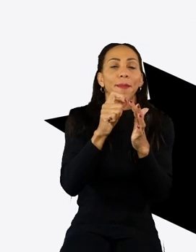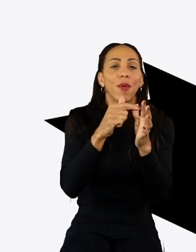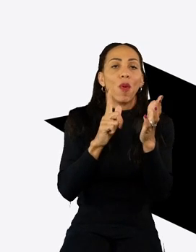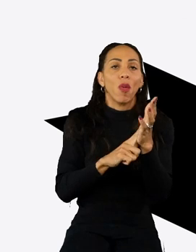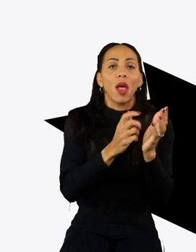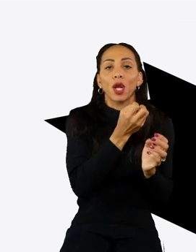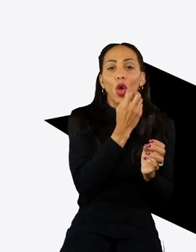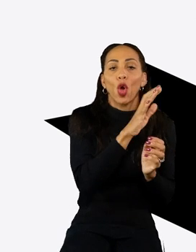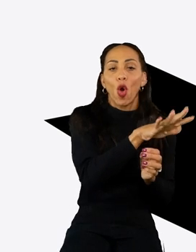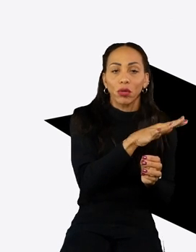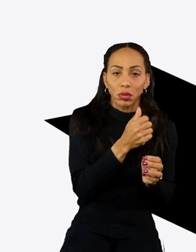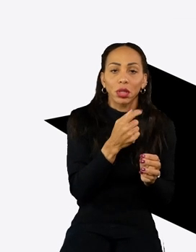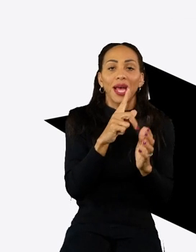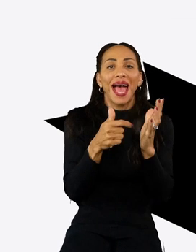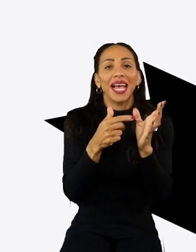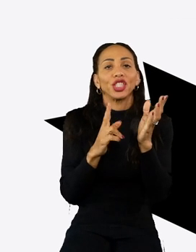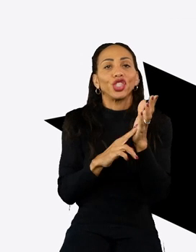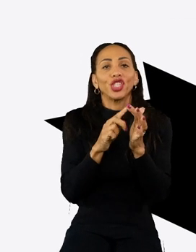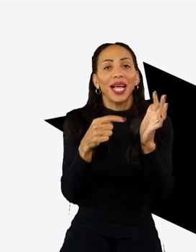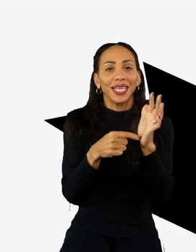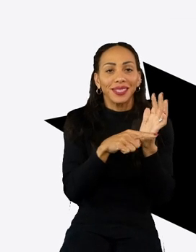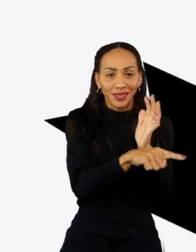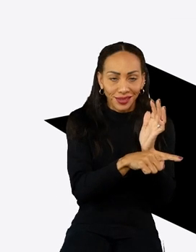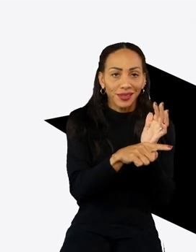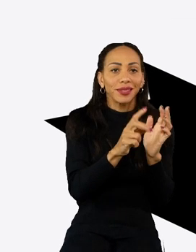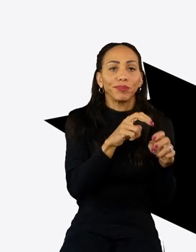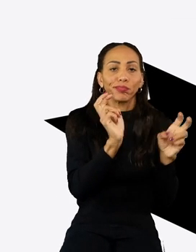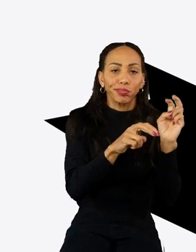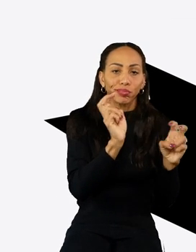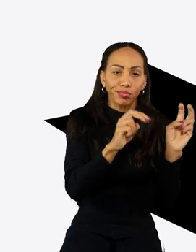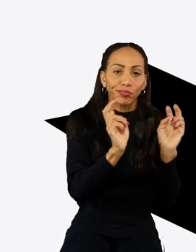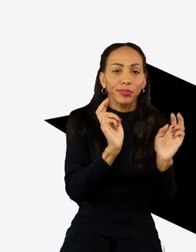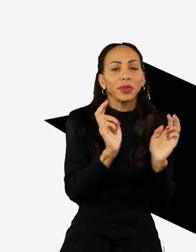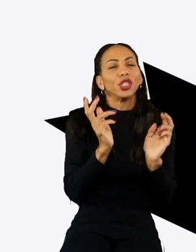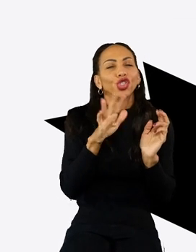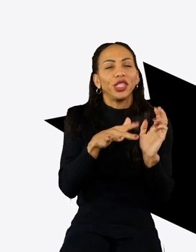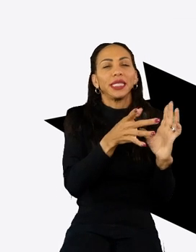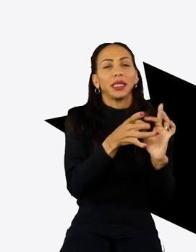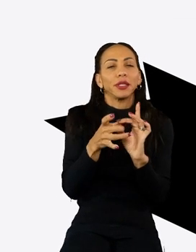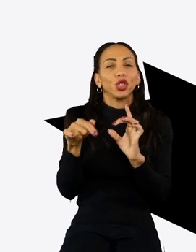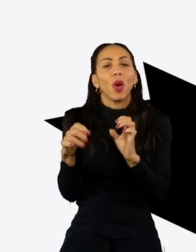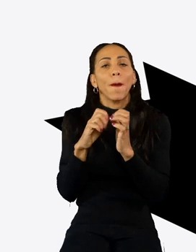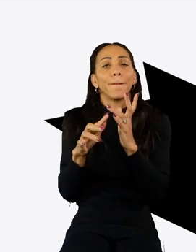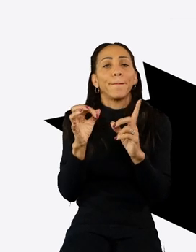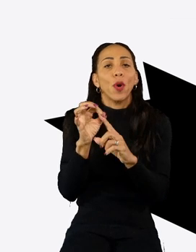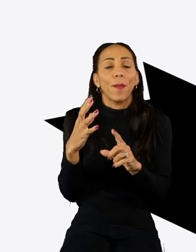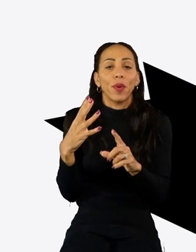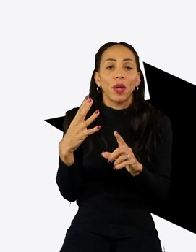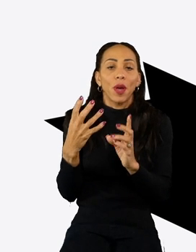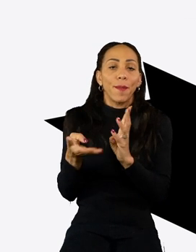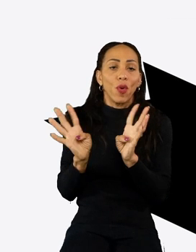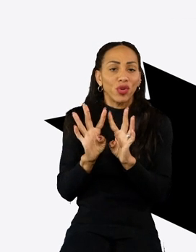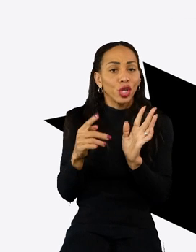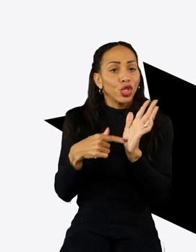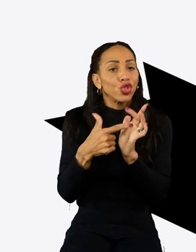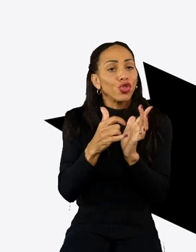we've only lost our partners from Nepal and Hong Kong. Oh, well, that's great. Okay. And Janet, who's on